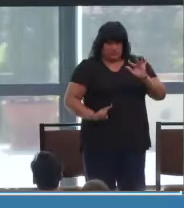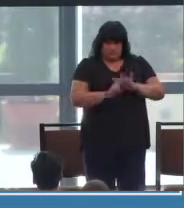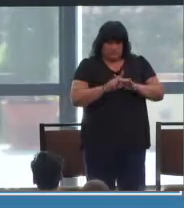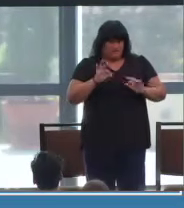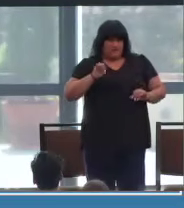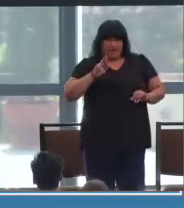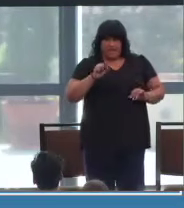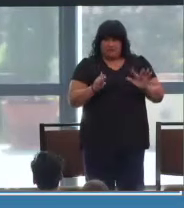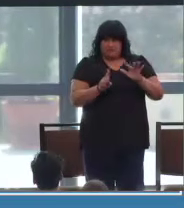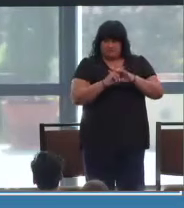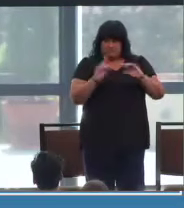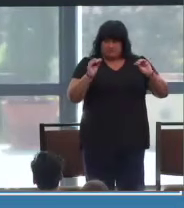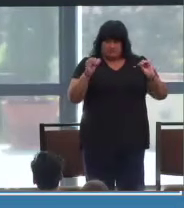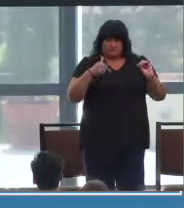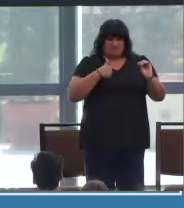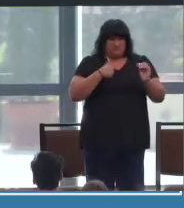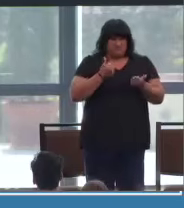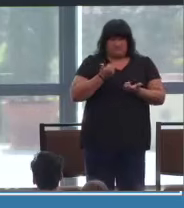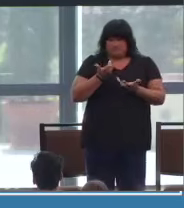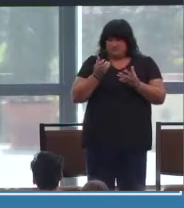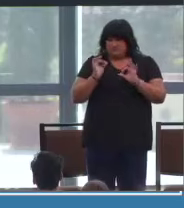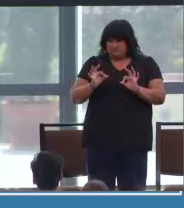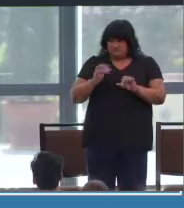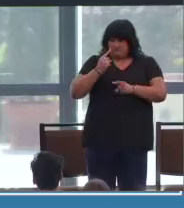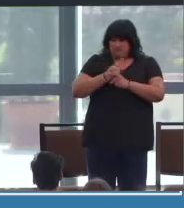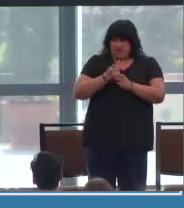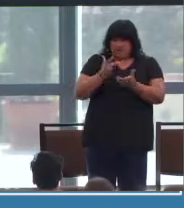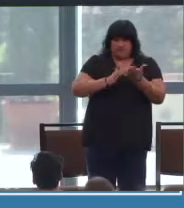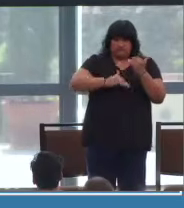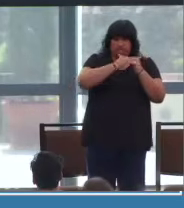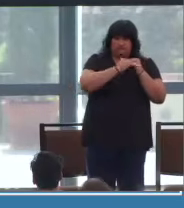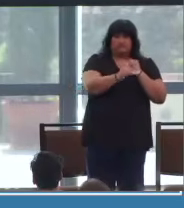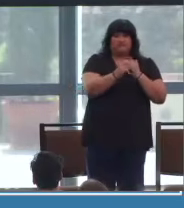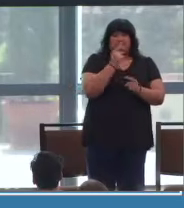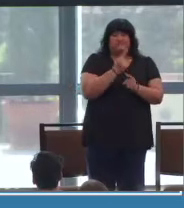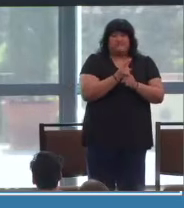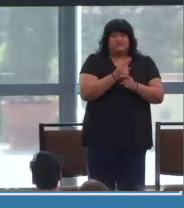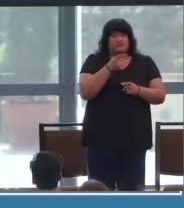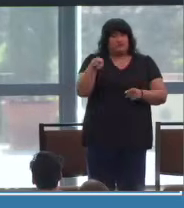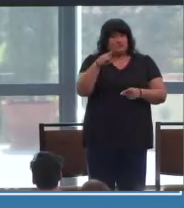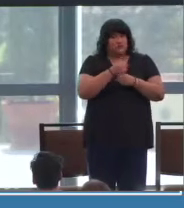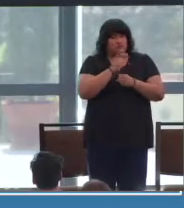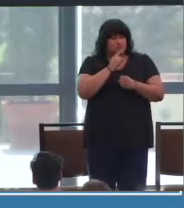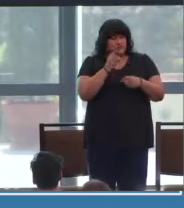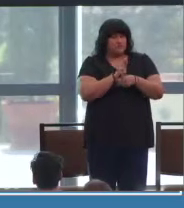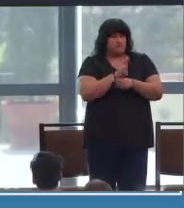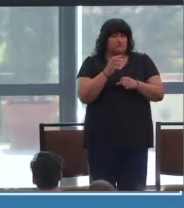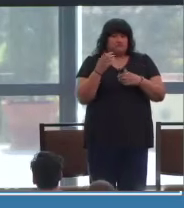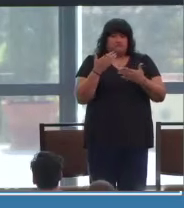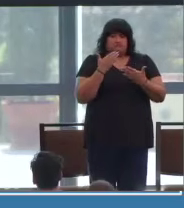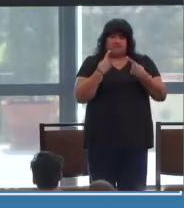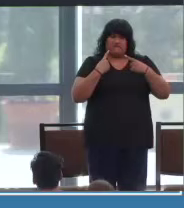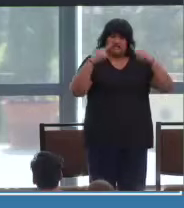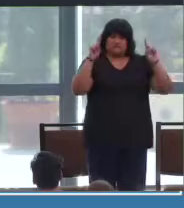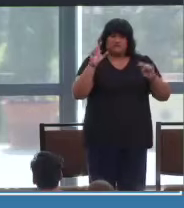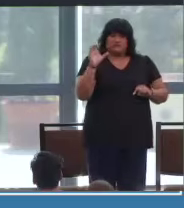that and be off all the wrong medications and be on the right ones. So you want to make sure that you're using effective contraception. So